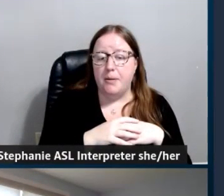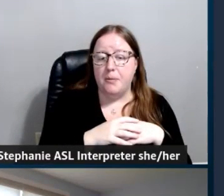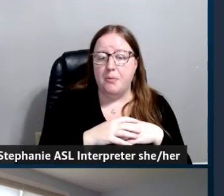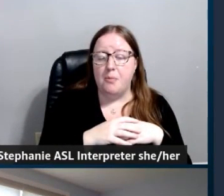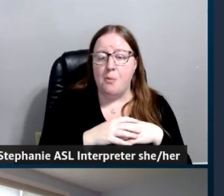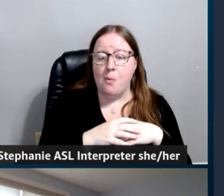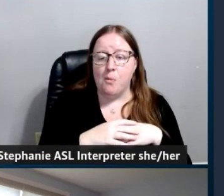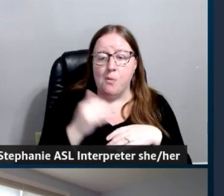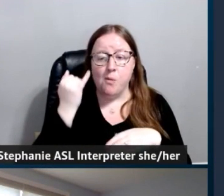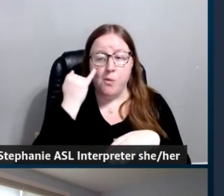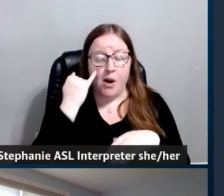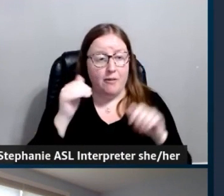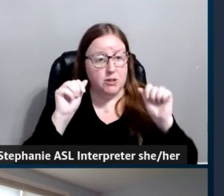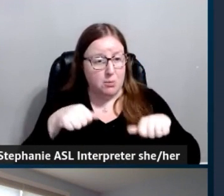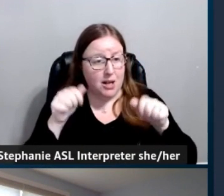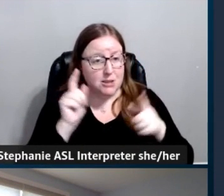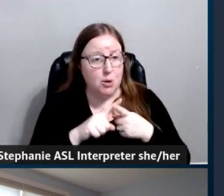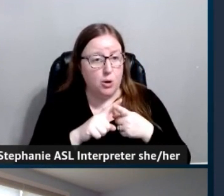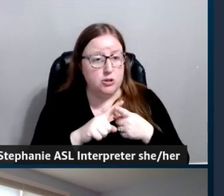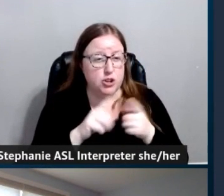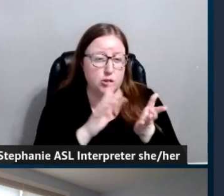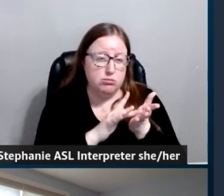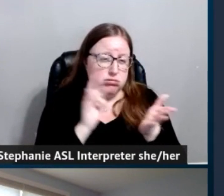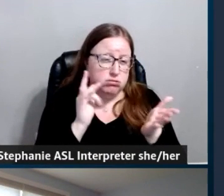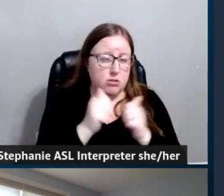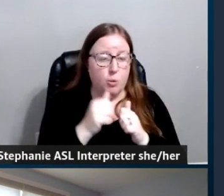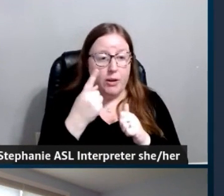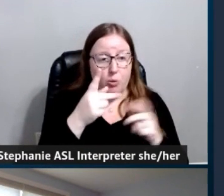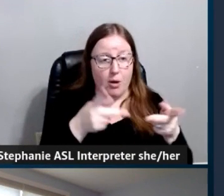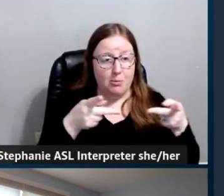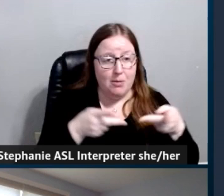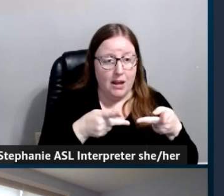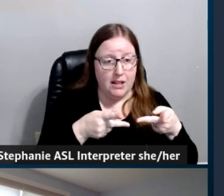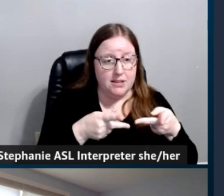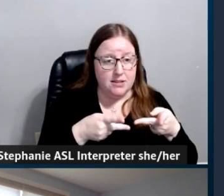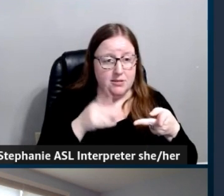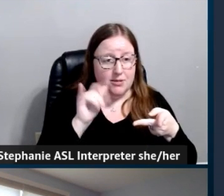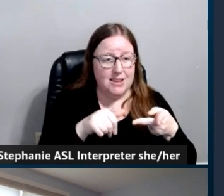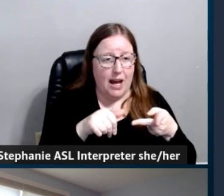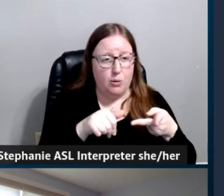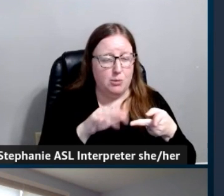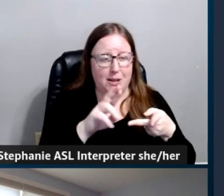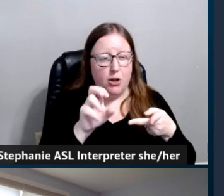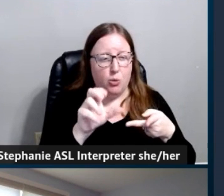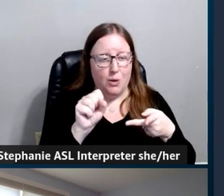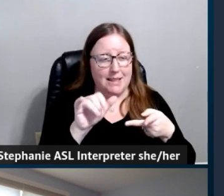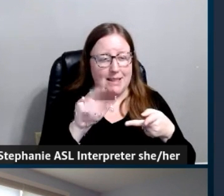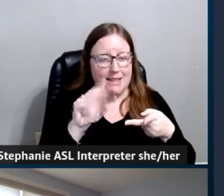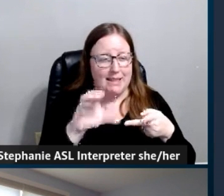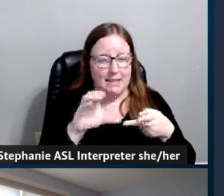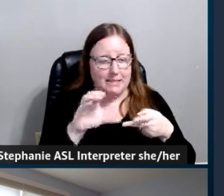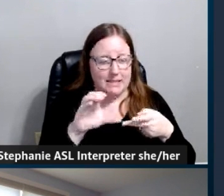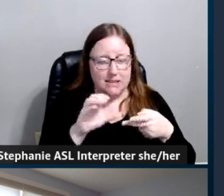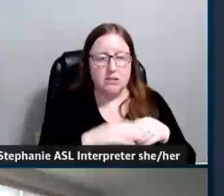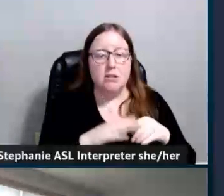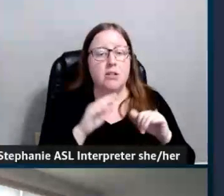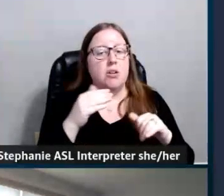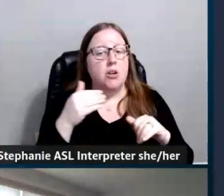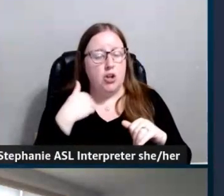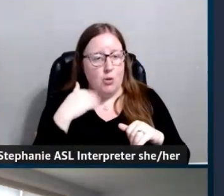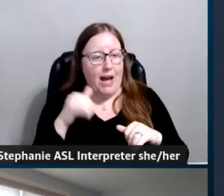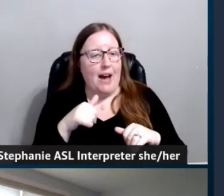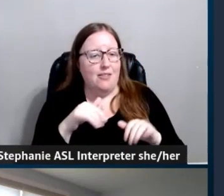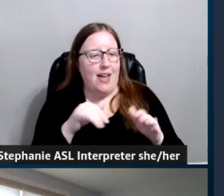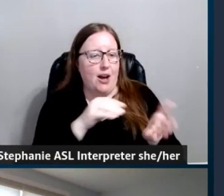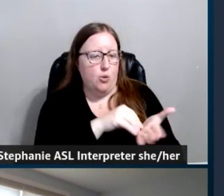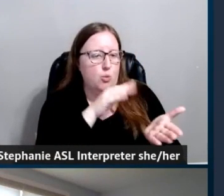Even if it were possible to tamper with one place, it would basically just be resynced and you have that permanent